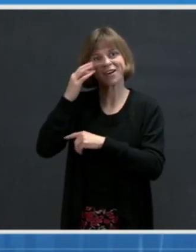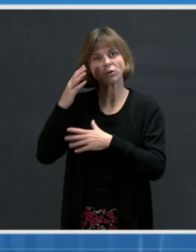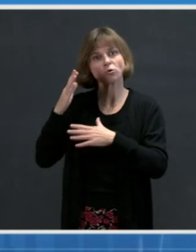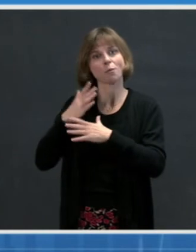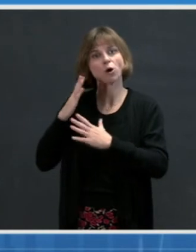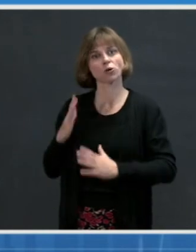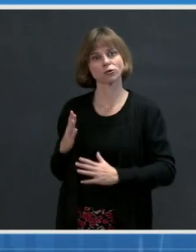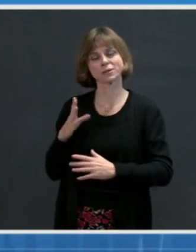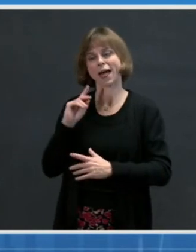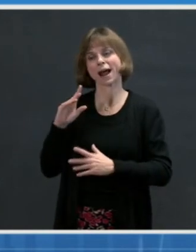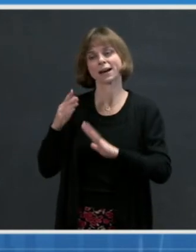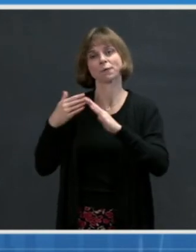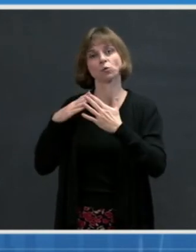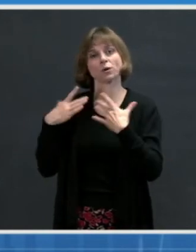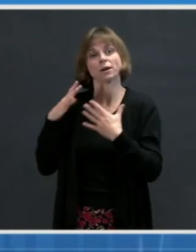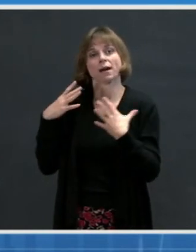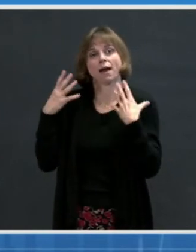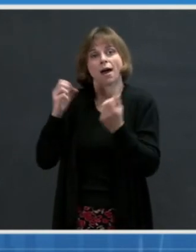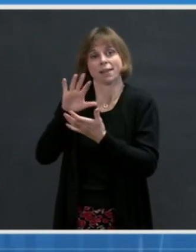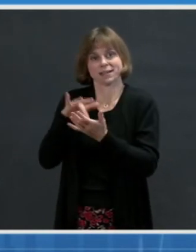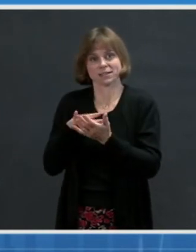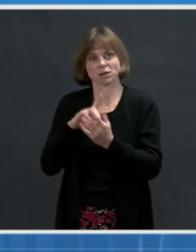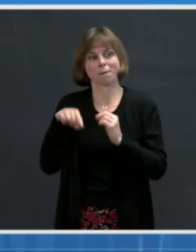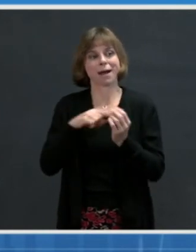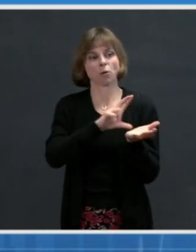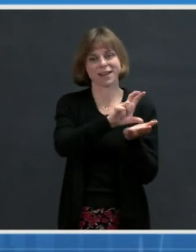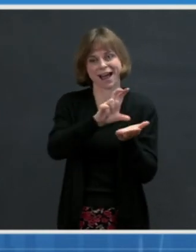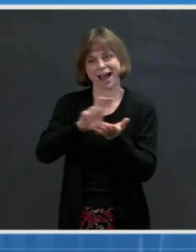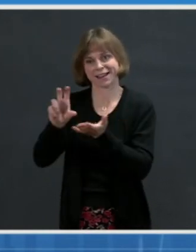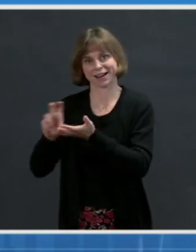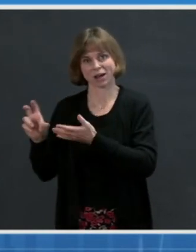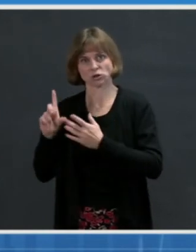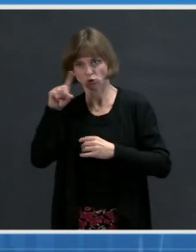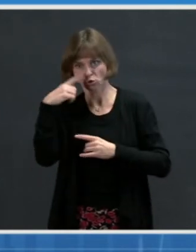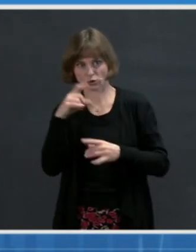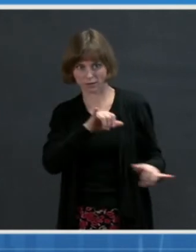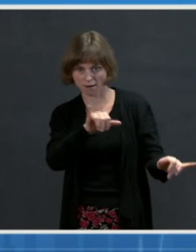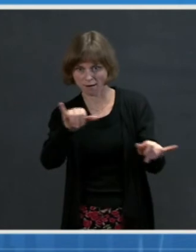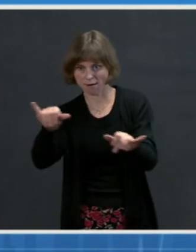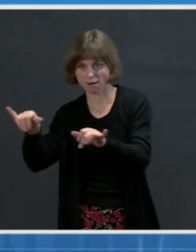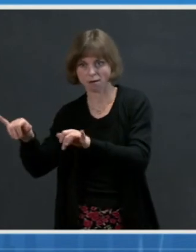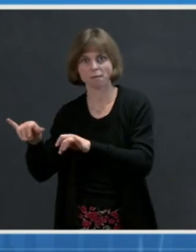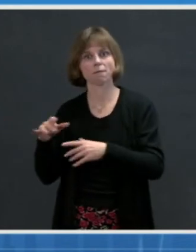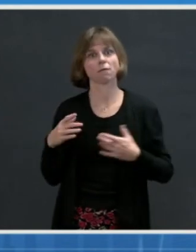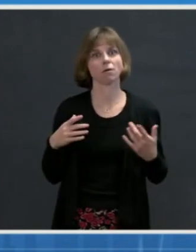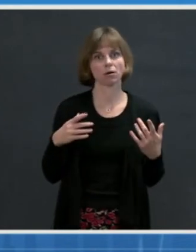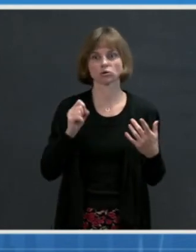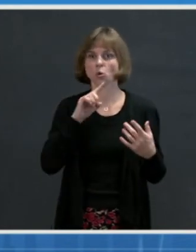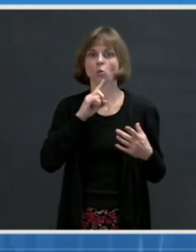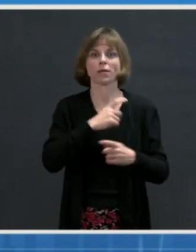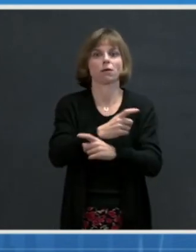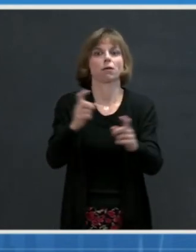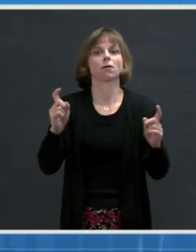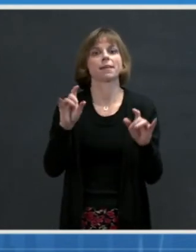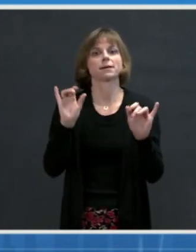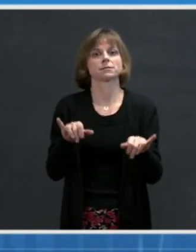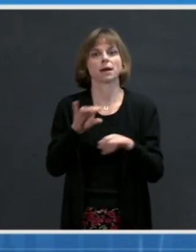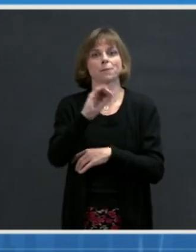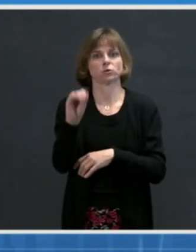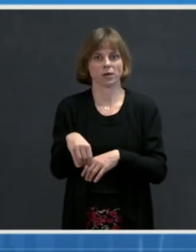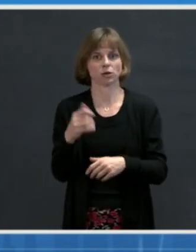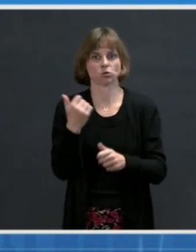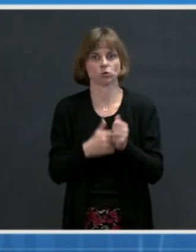about the allocation mirroring the current allocation. So the same percentages going through each channel. Across time,